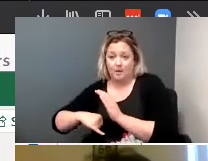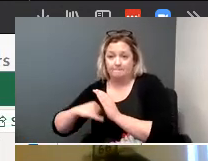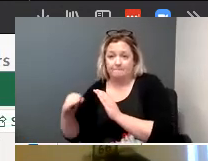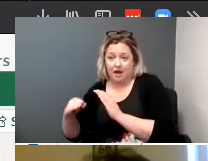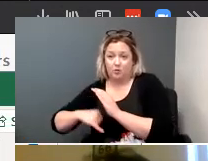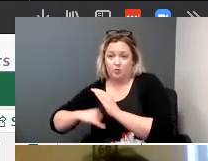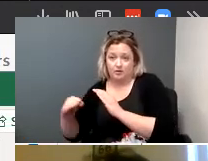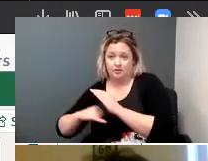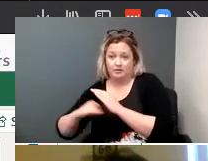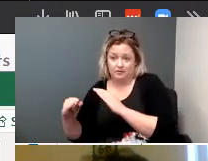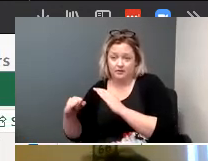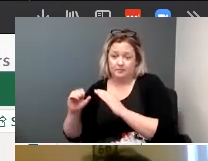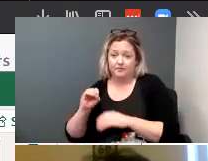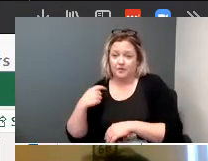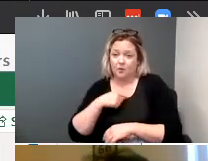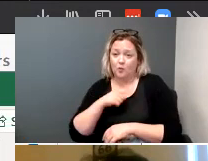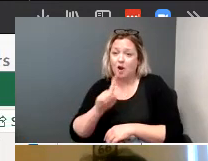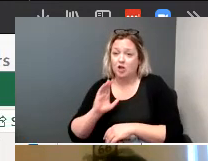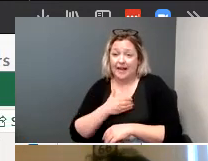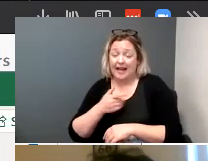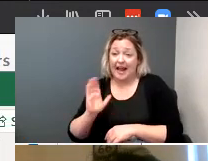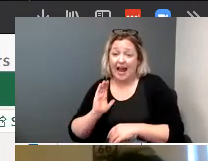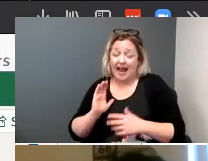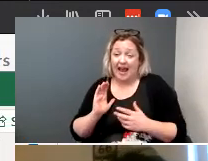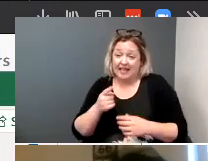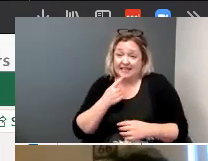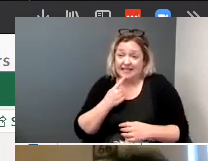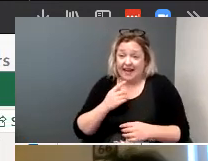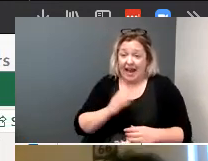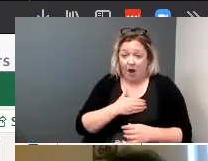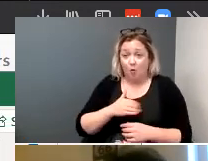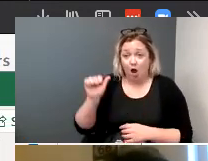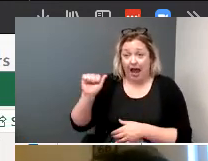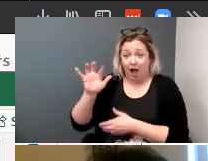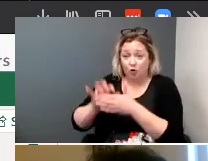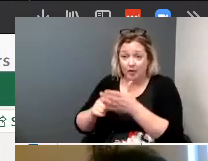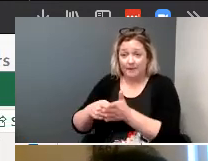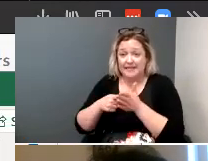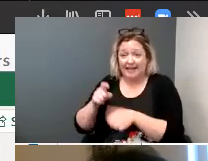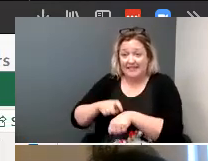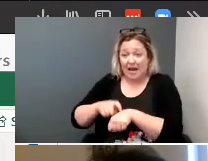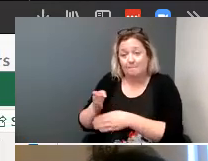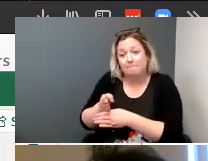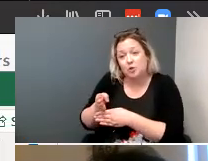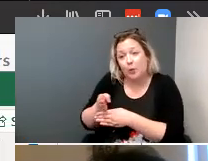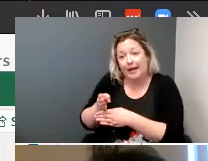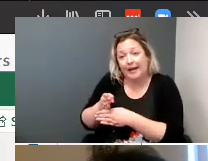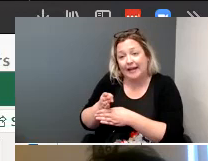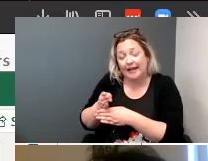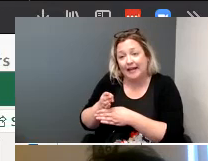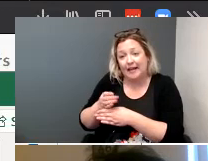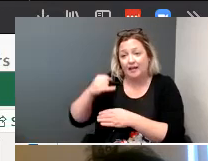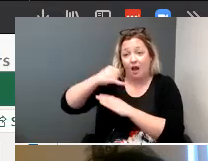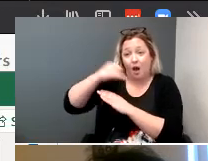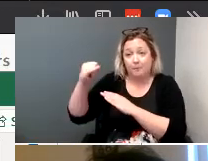And essentially, we are saying that our algorithm will take some time that is within these two bounds. So given two constants,